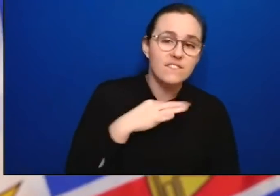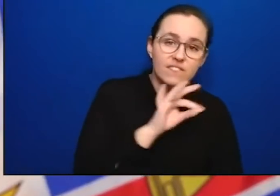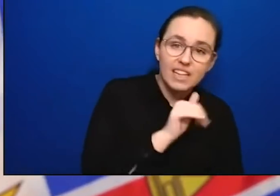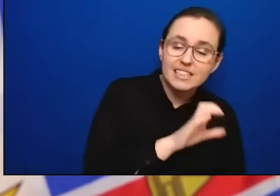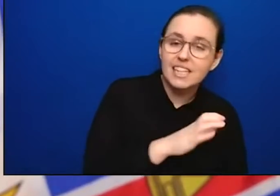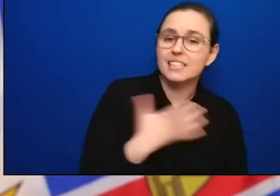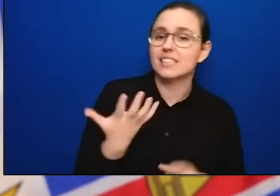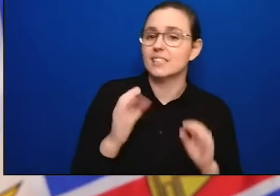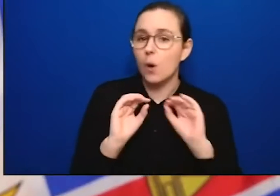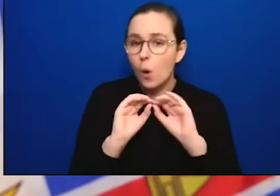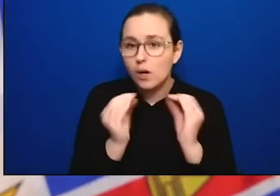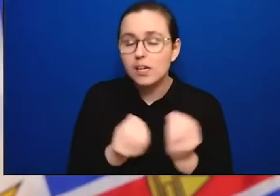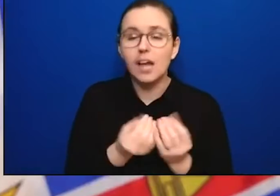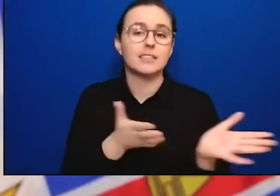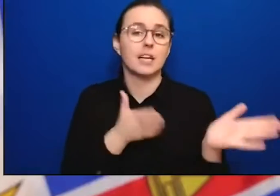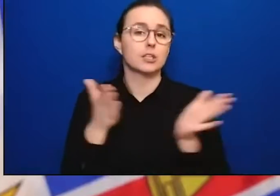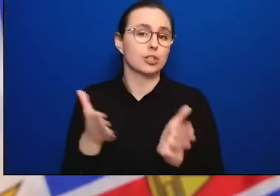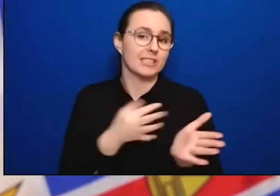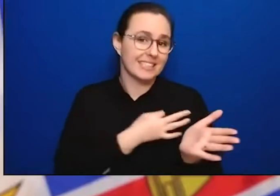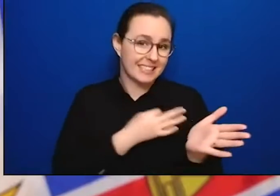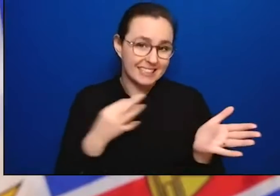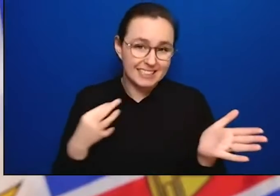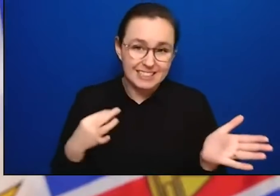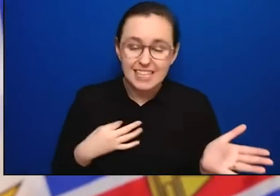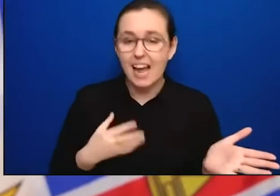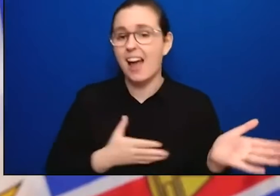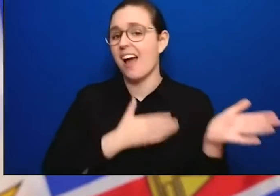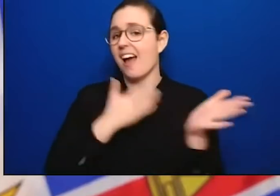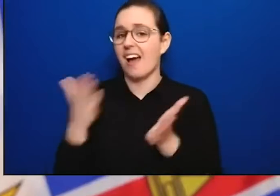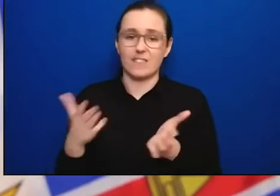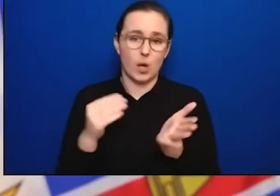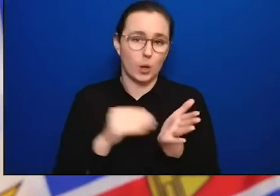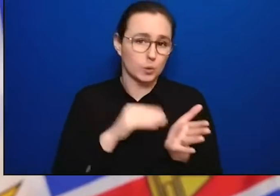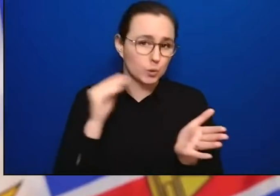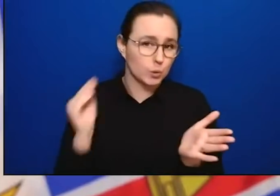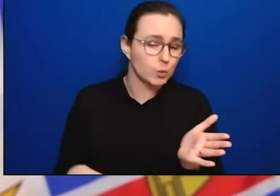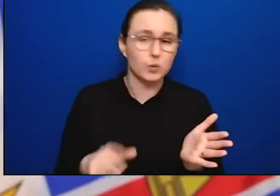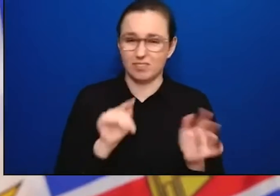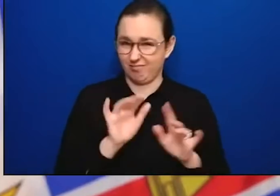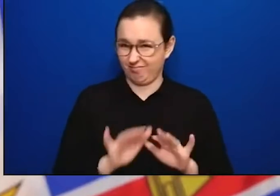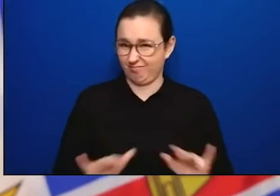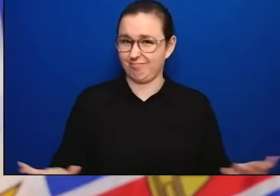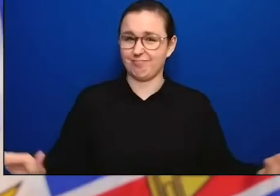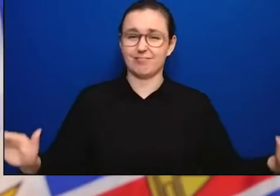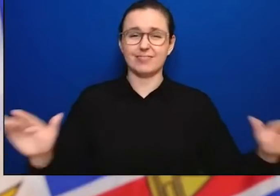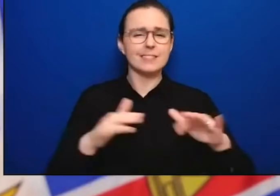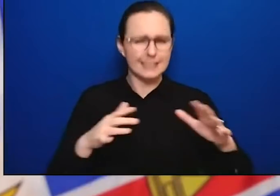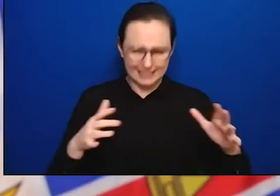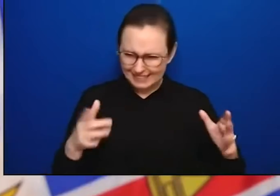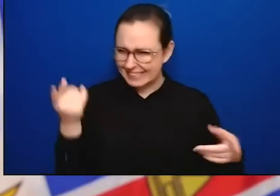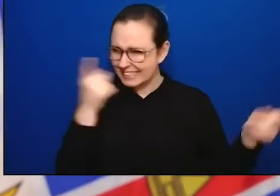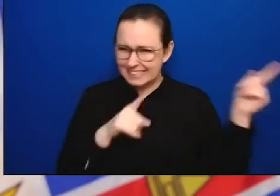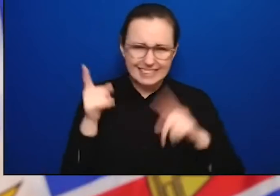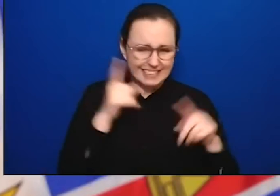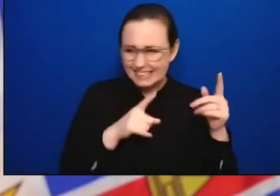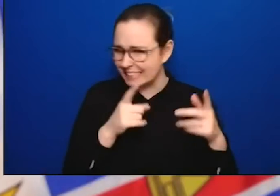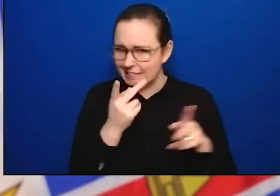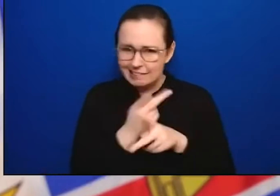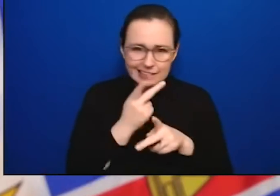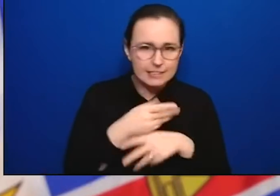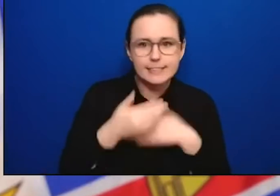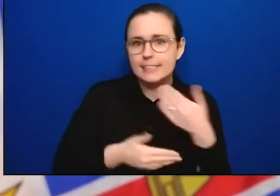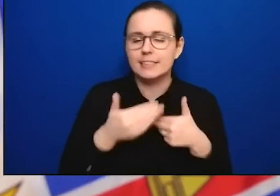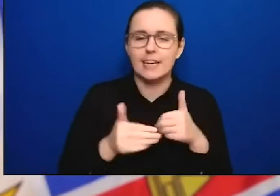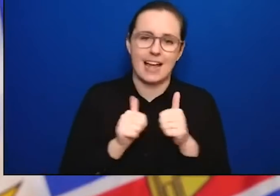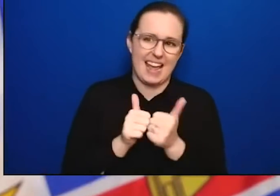working hard, working with all of faculty and staff and student organizations for all of our post-secondary institutions, and we know